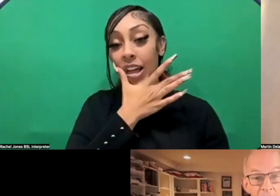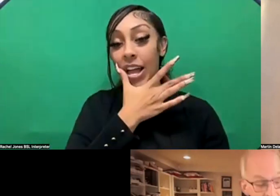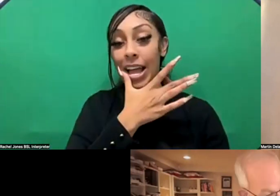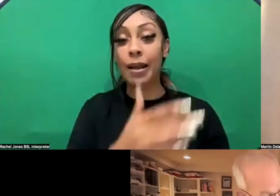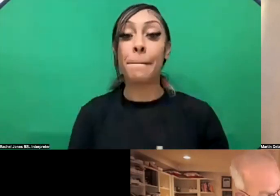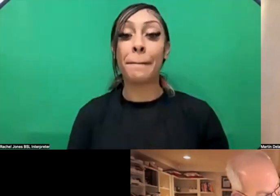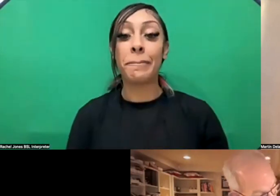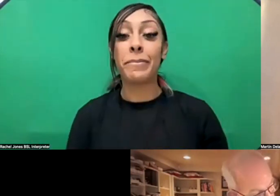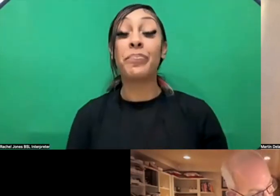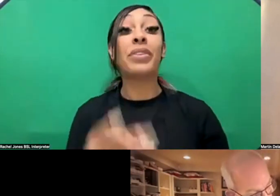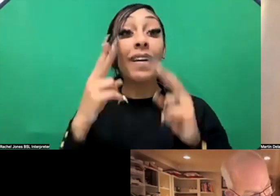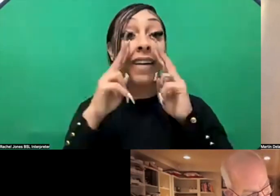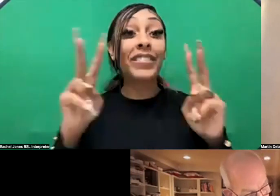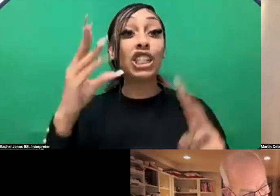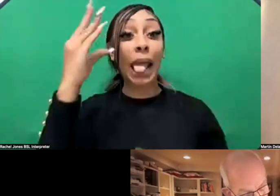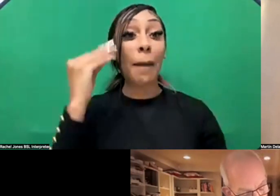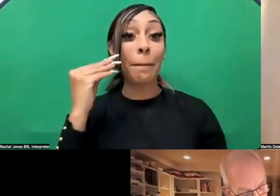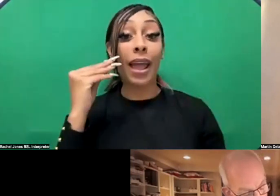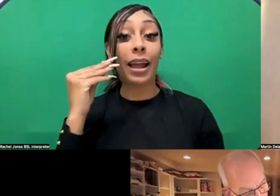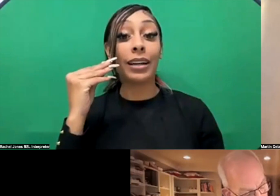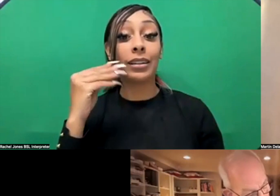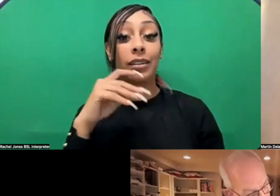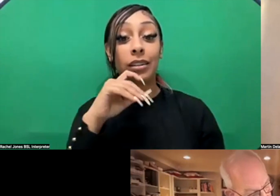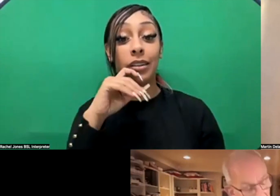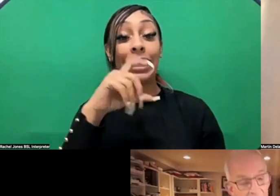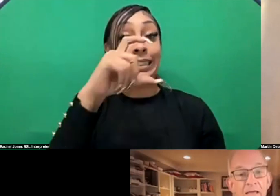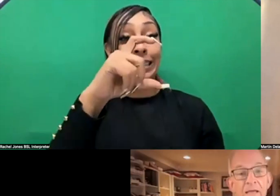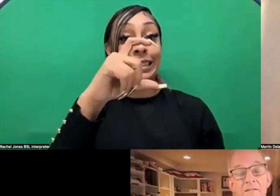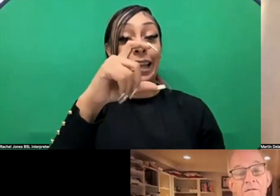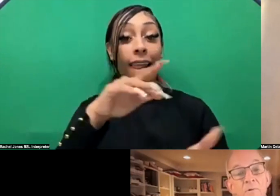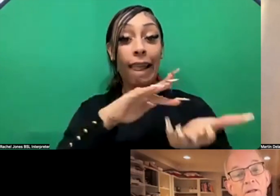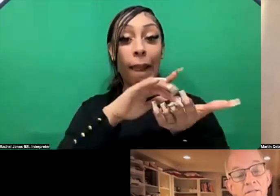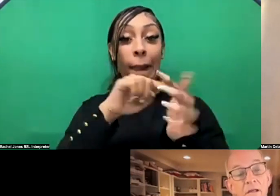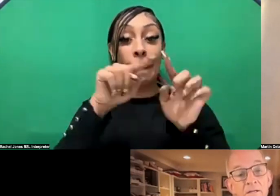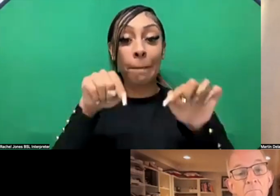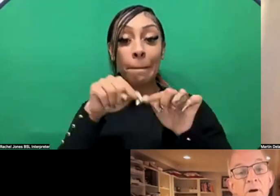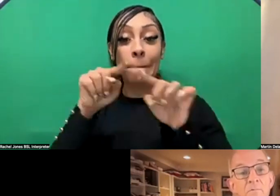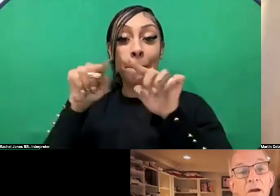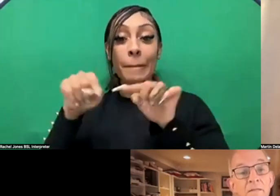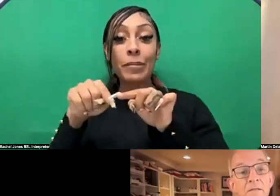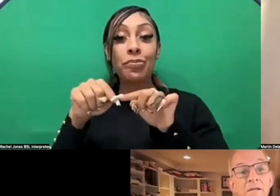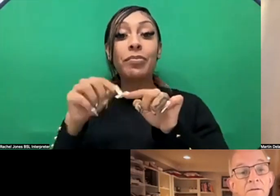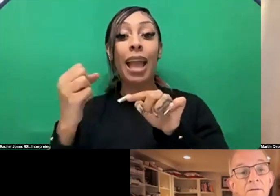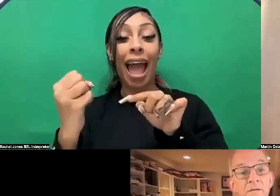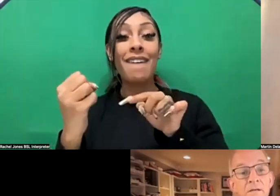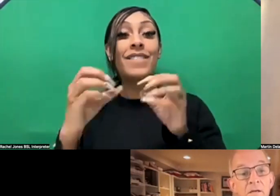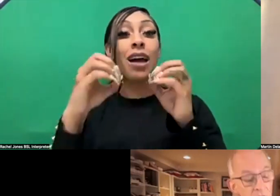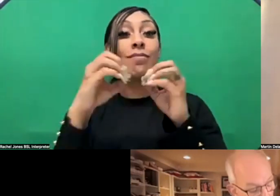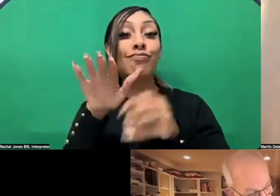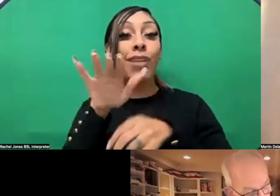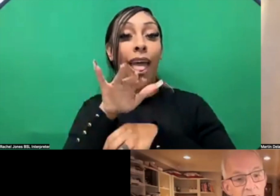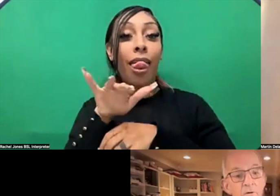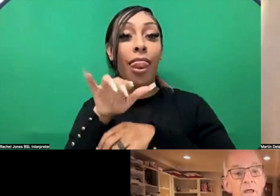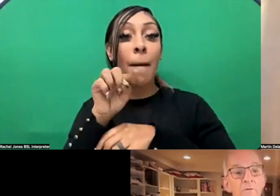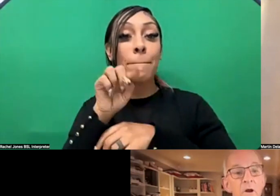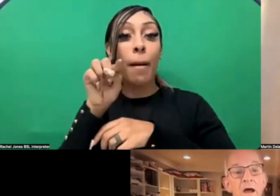visually impaired, each of the C pads has a braille-sized bump right in the center. So you can